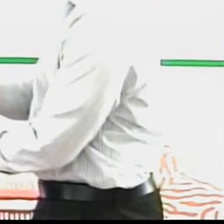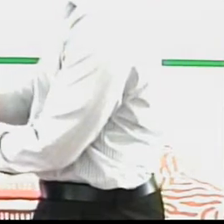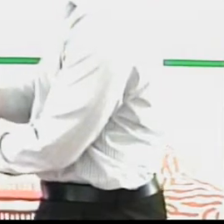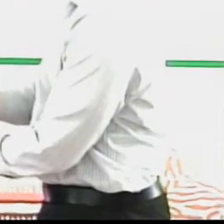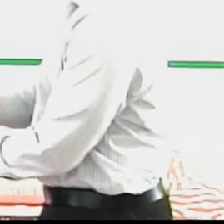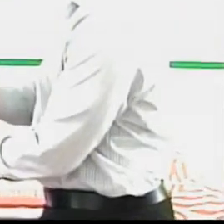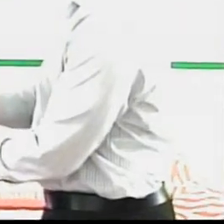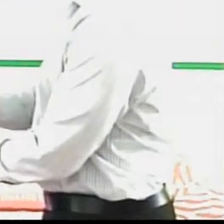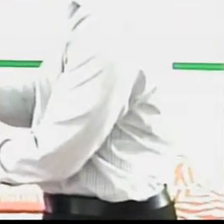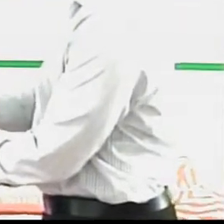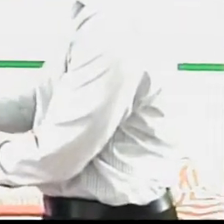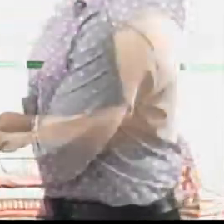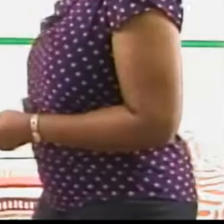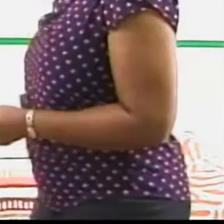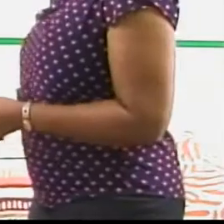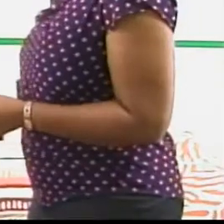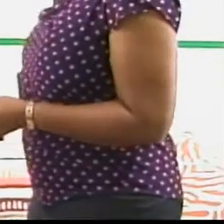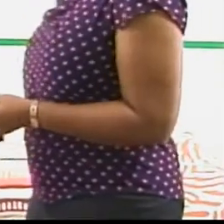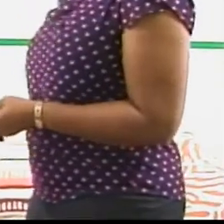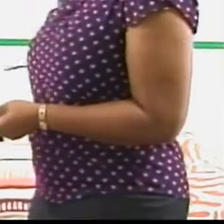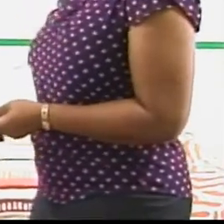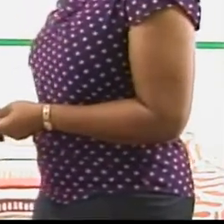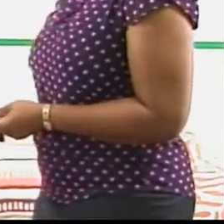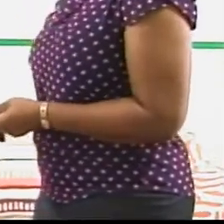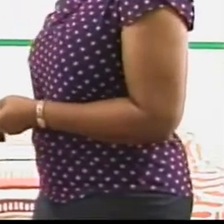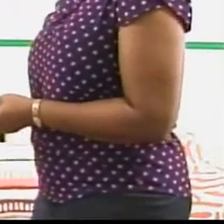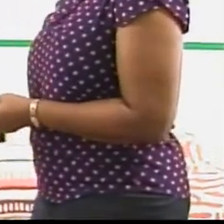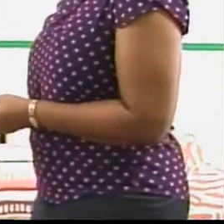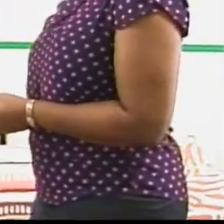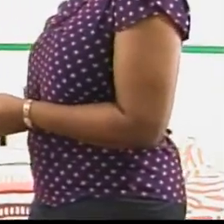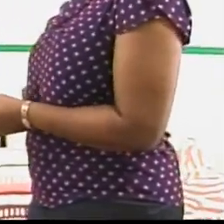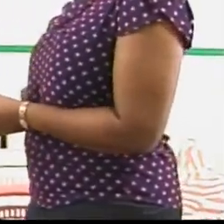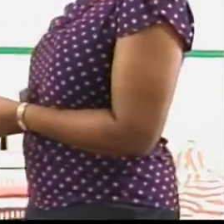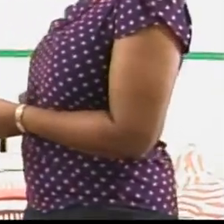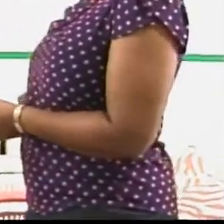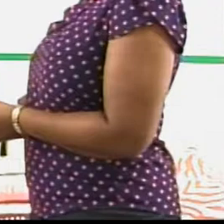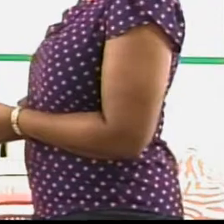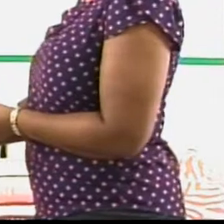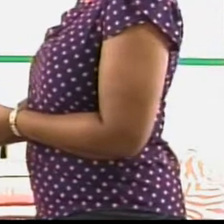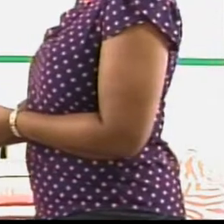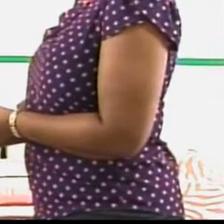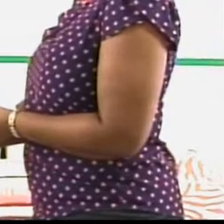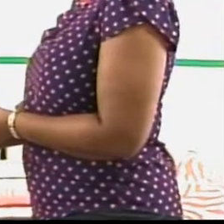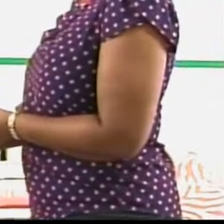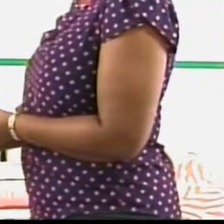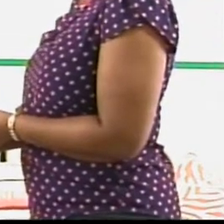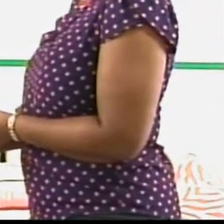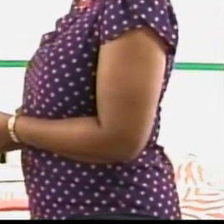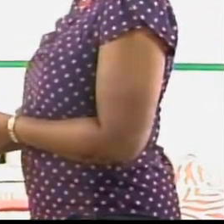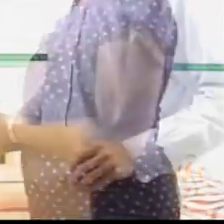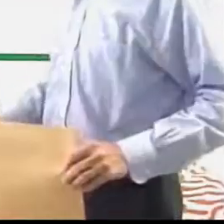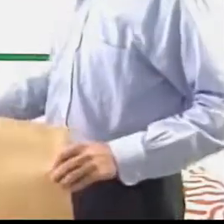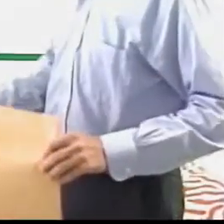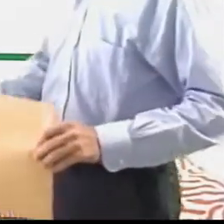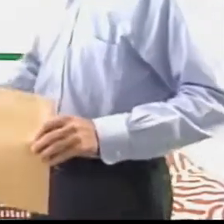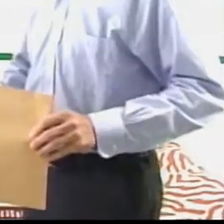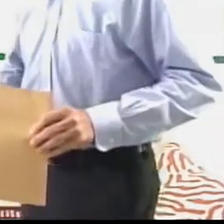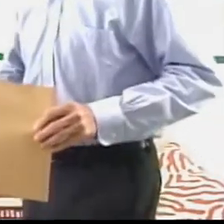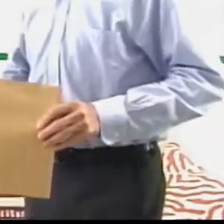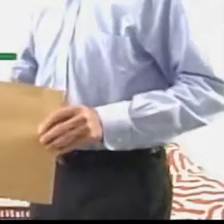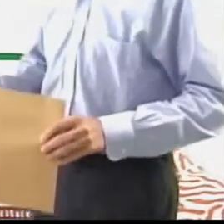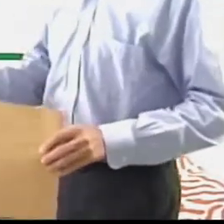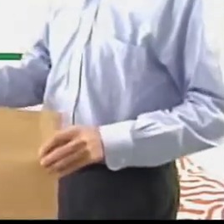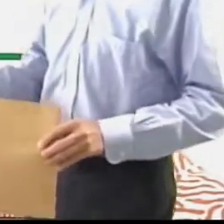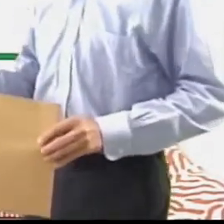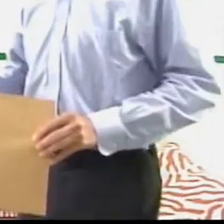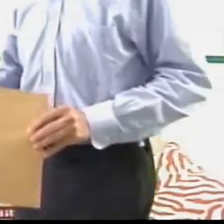fridge. Her prizes were vast and include products and services from companies within the Ansel McCall Group. CEO of Standard Barbados, Katrina